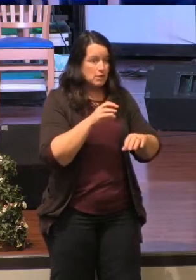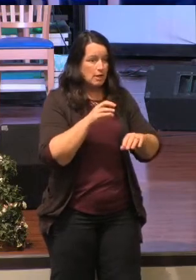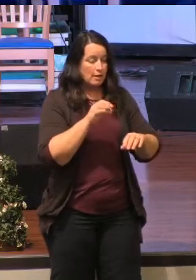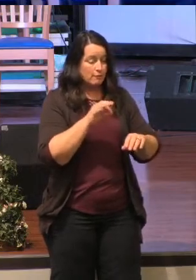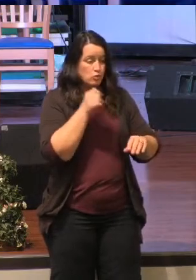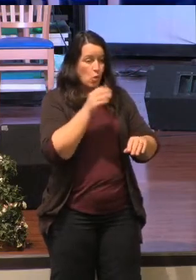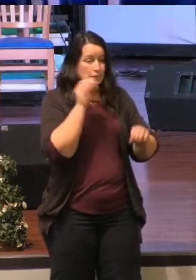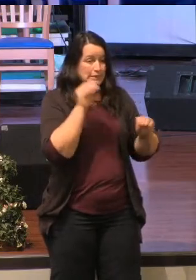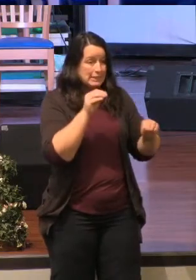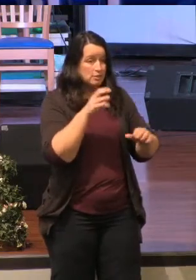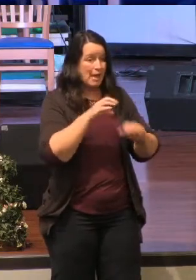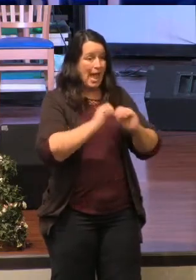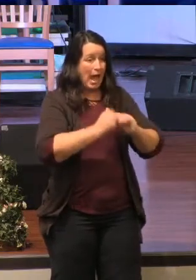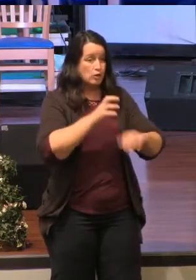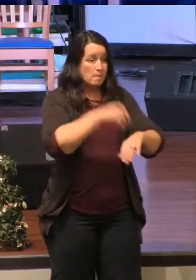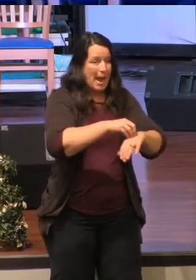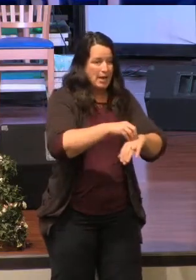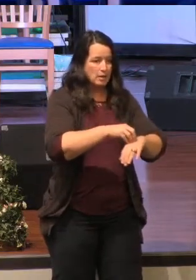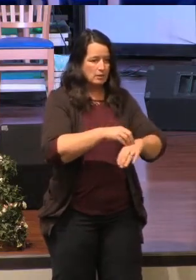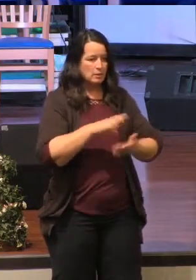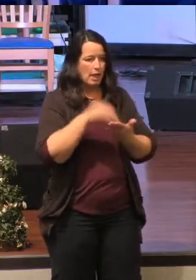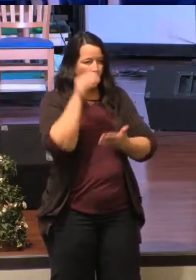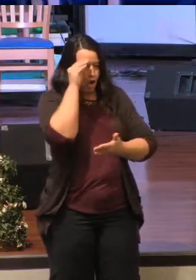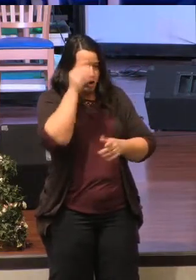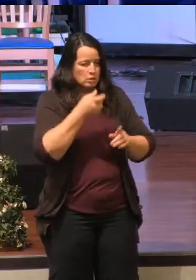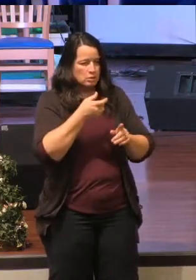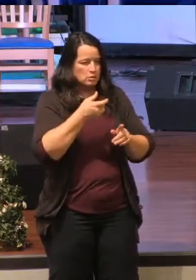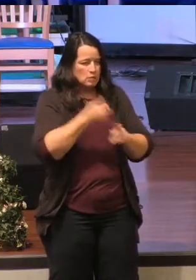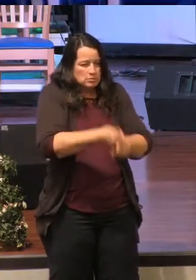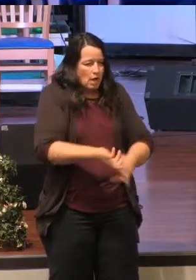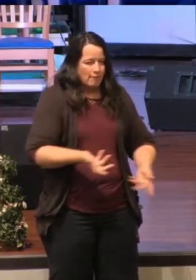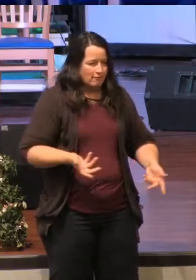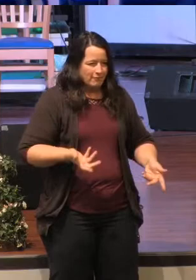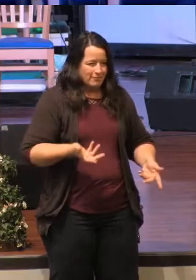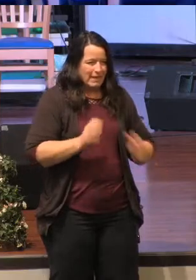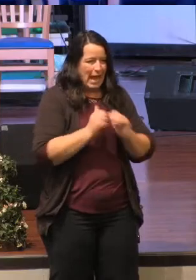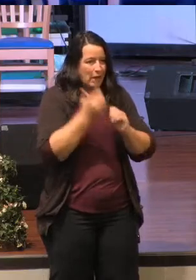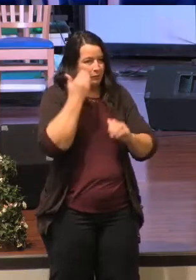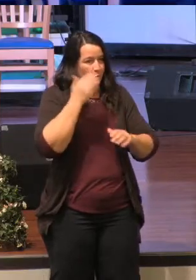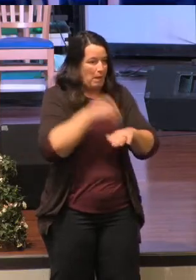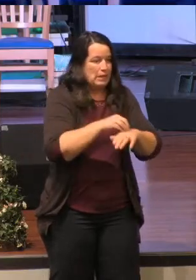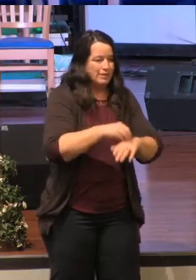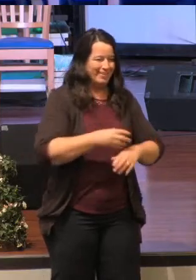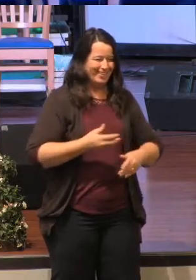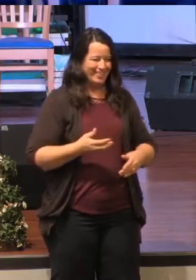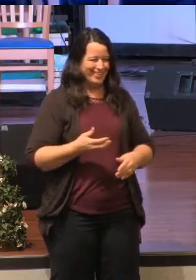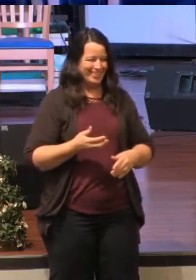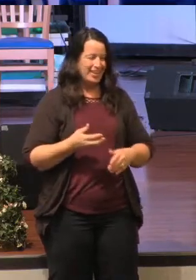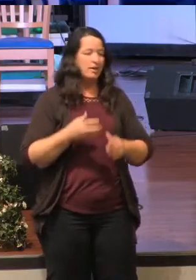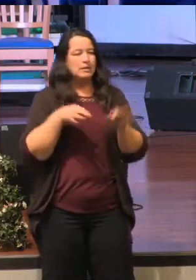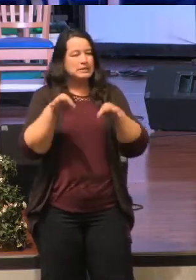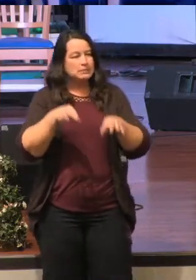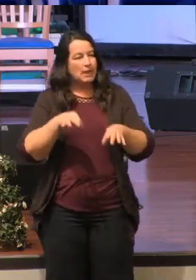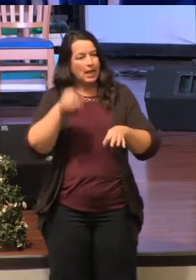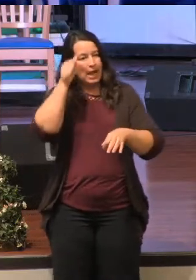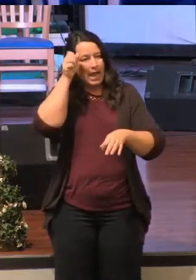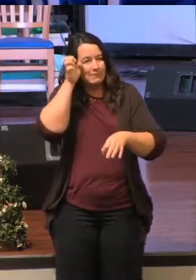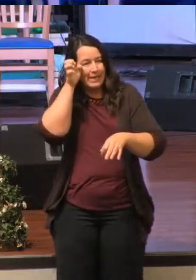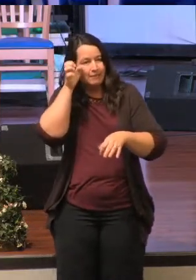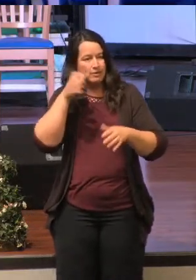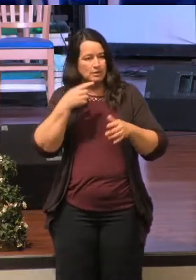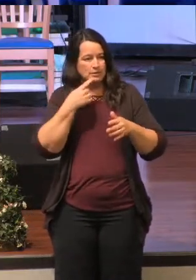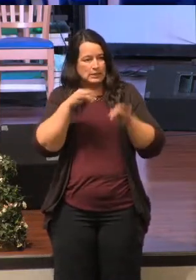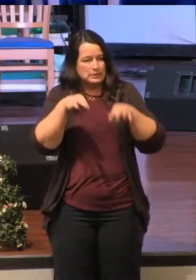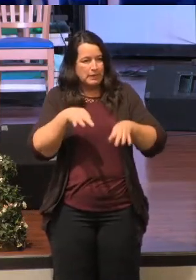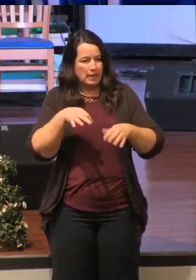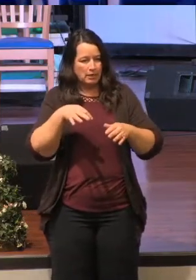But God loves you. He loved Adam and Eve. He showed them even in the garden, there's a covering. I'm going to kill some animals, and some blood's going to be shed, but I'm going to cover you. It was all